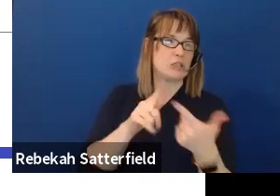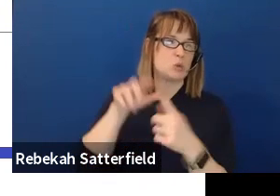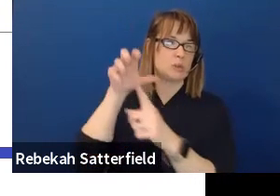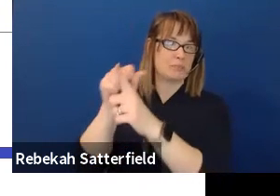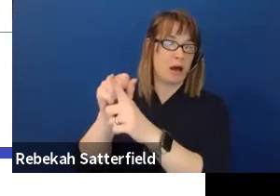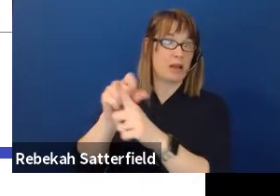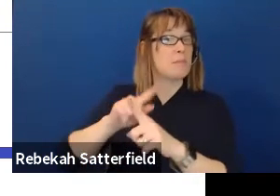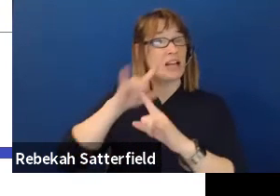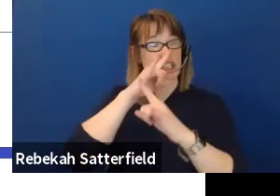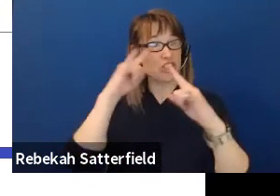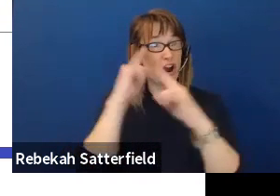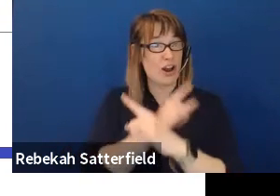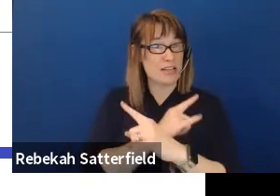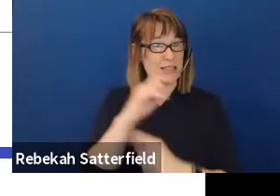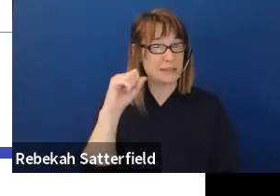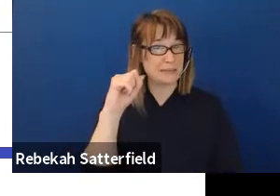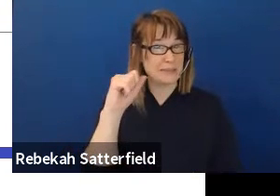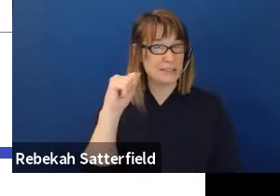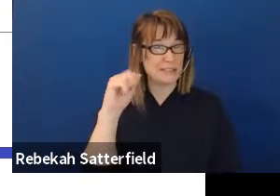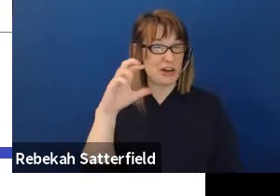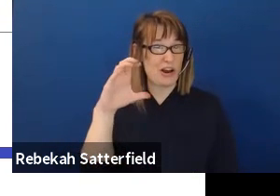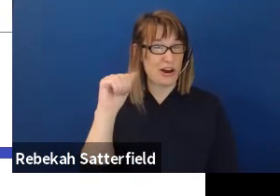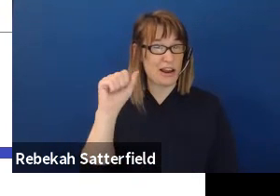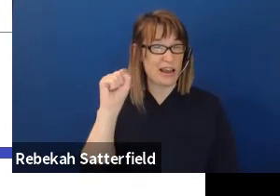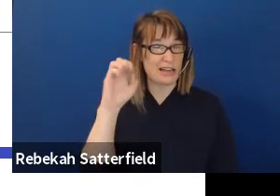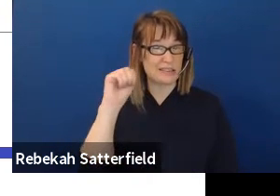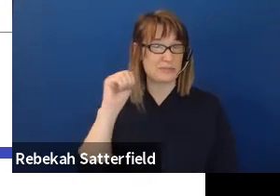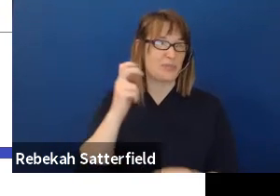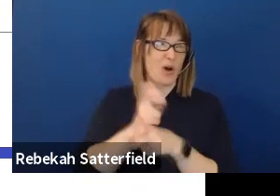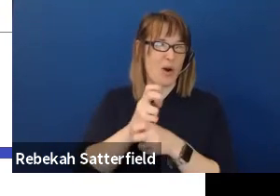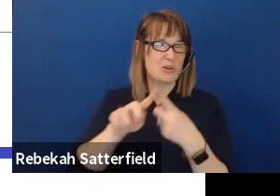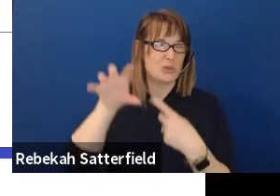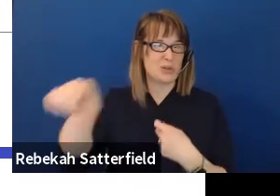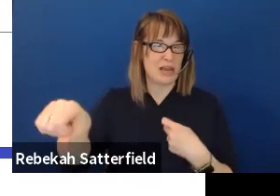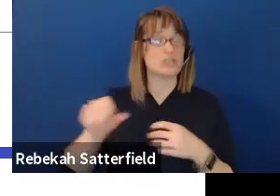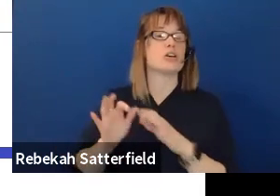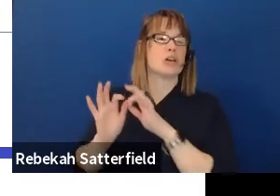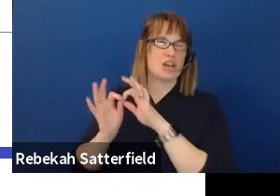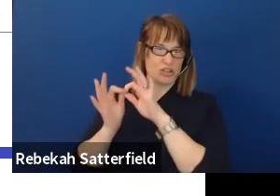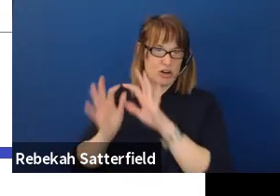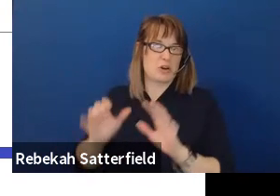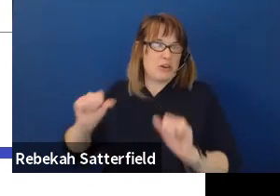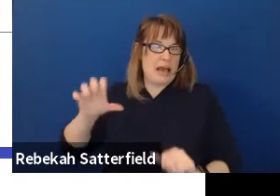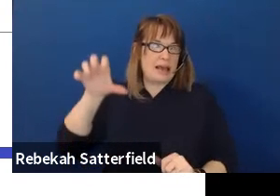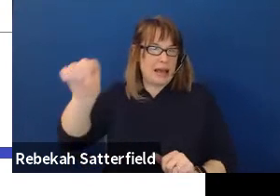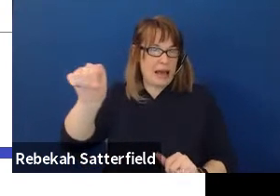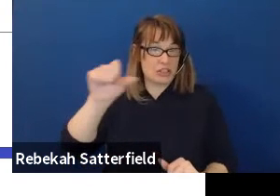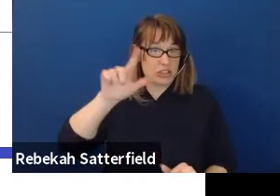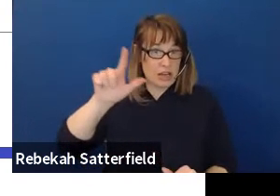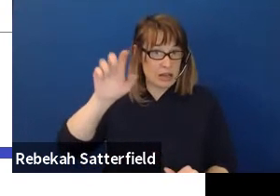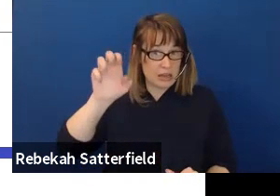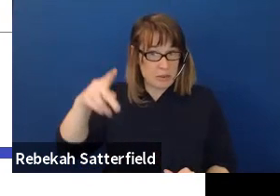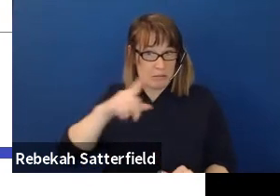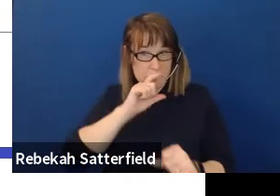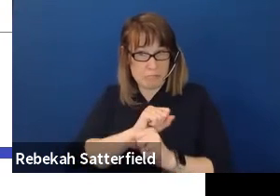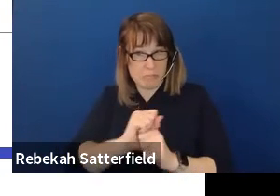but sarcasm many times cannot be. The interpreter can detect if the LEP is understanding or